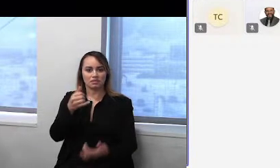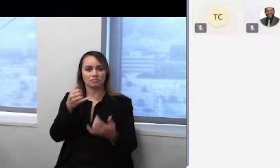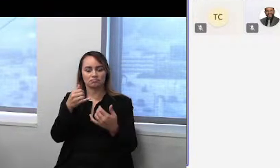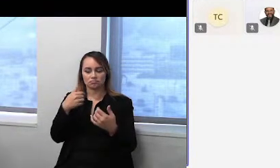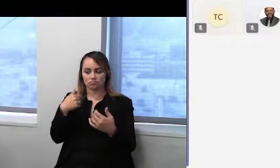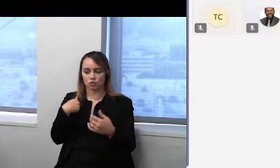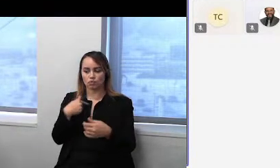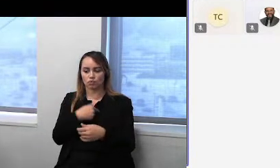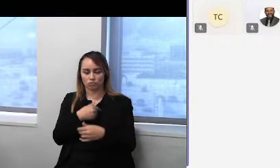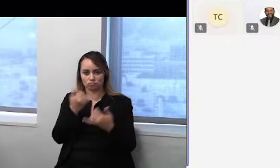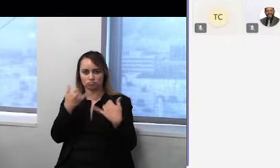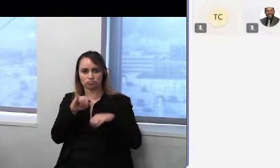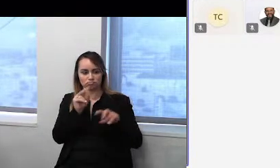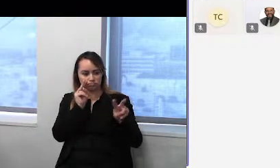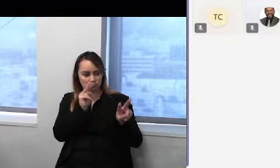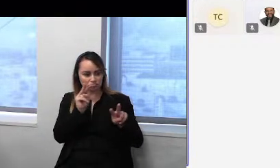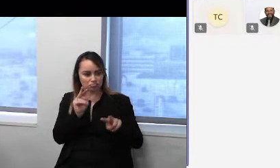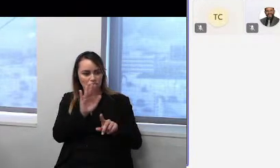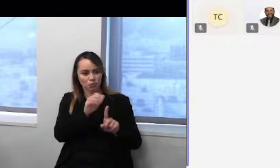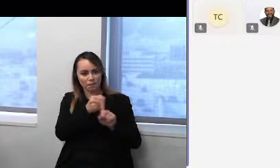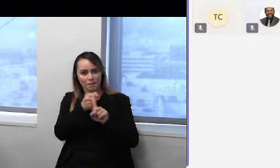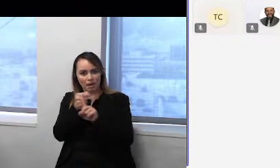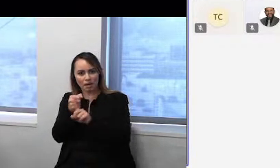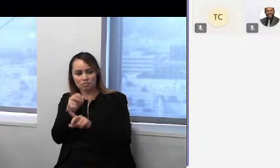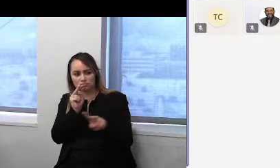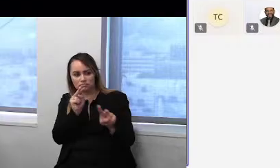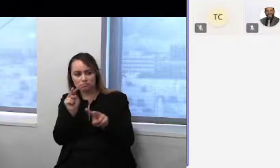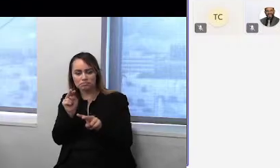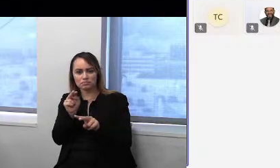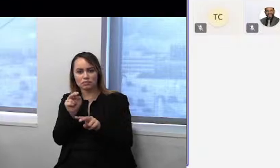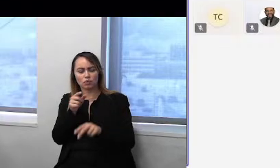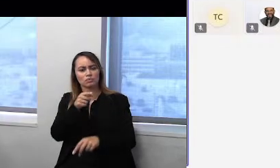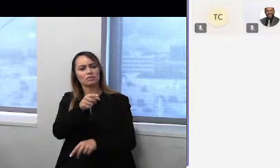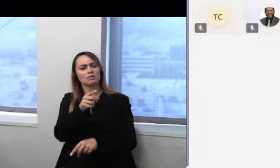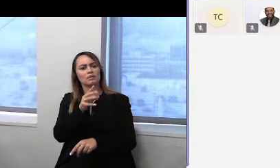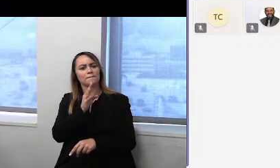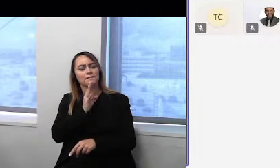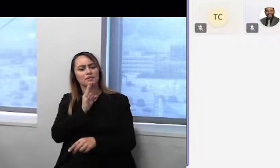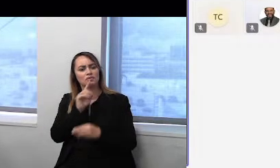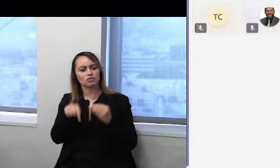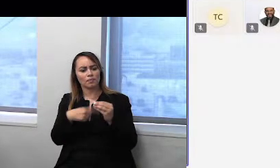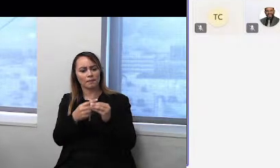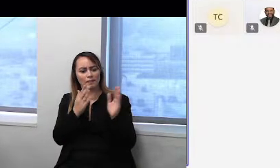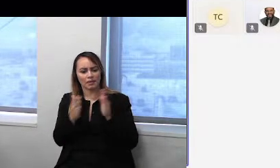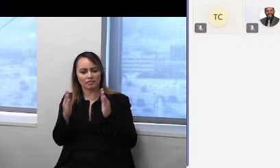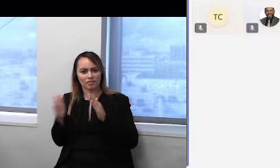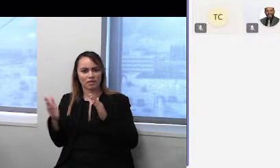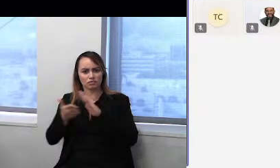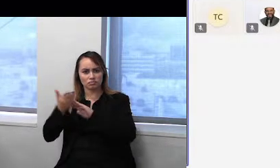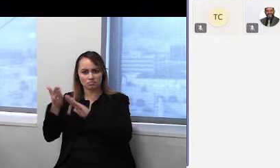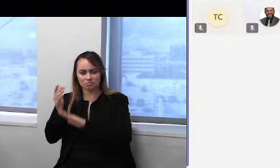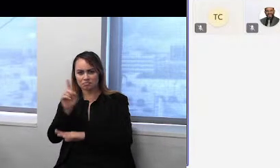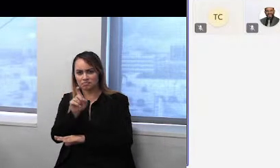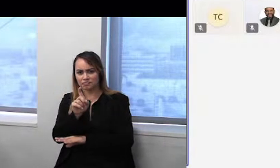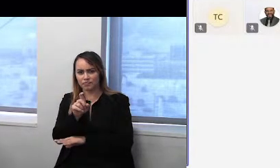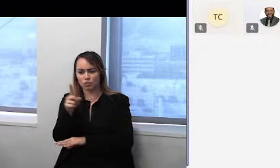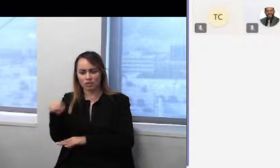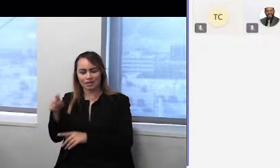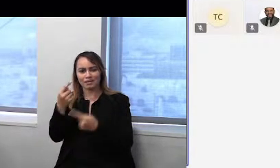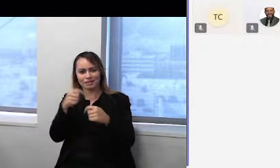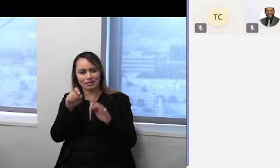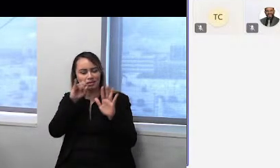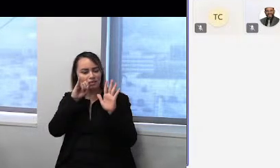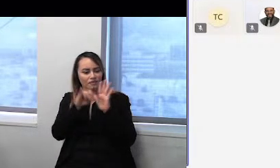We're not. If your question, are you talking about proactive planning for them? Is that? Are you trying to identify battery solutions to address